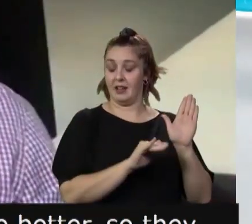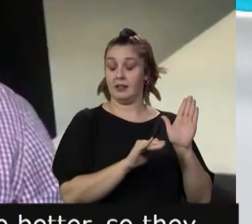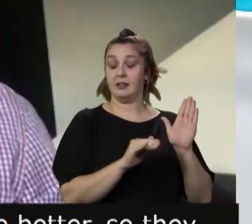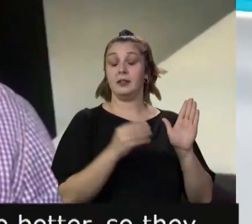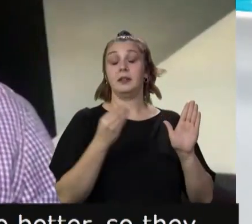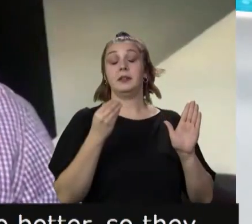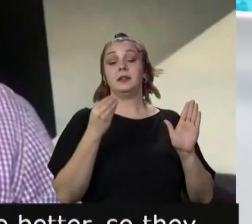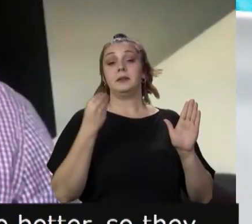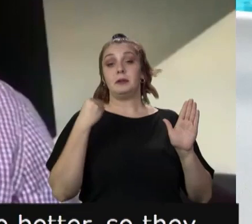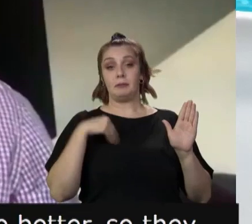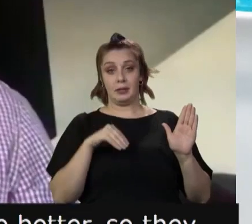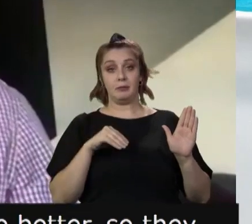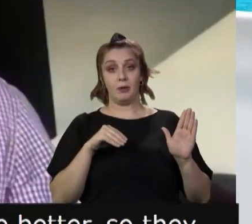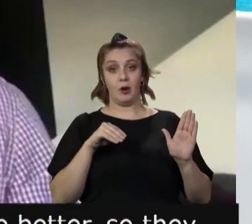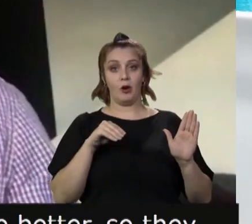accessibility features.